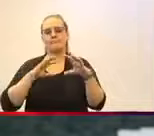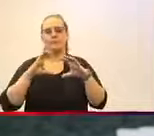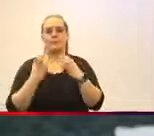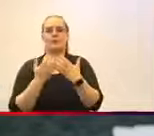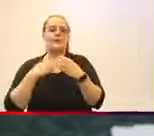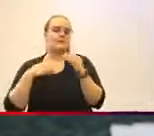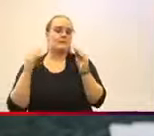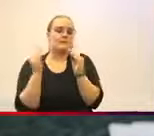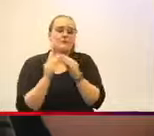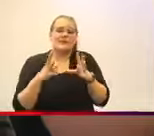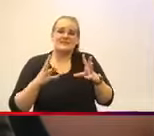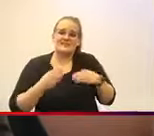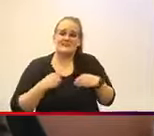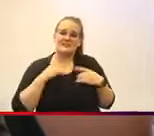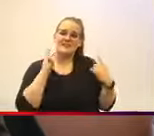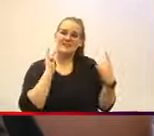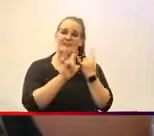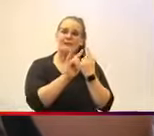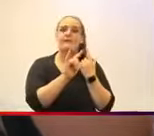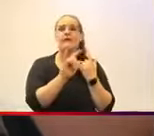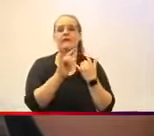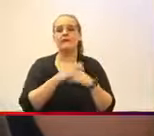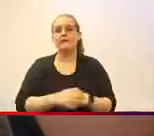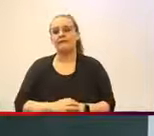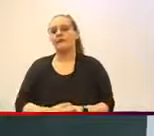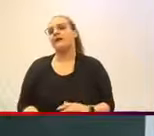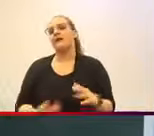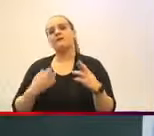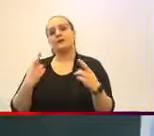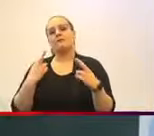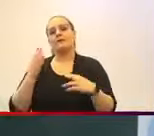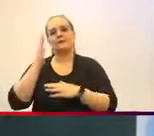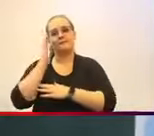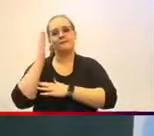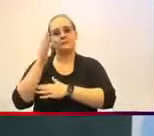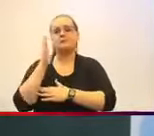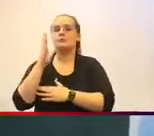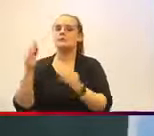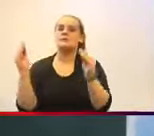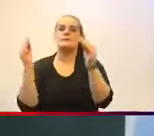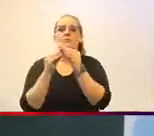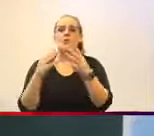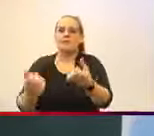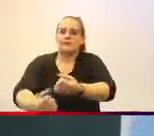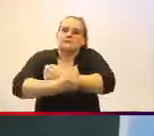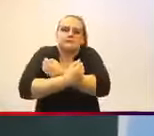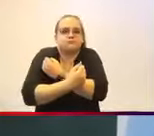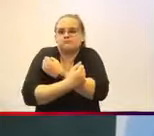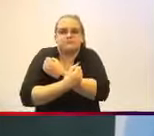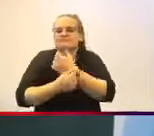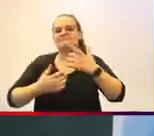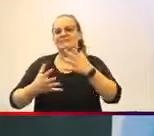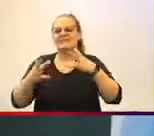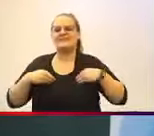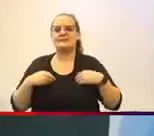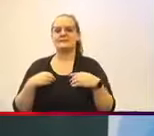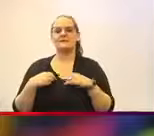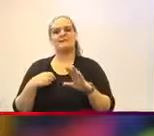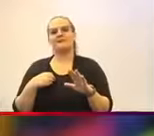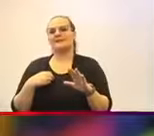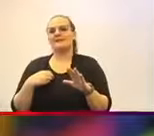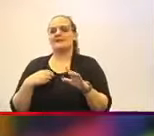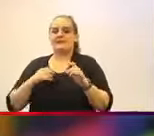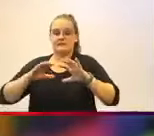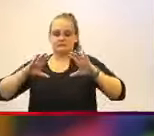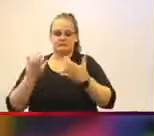loving towards each other. And like, I really just hope that in the future it's going to be more welcoming and like a warm hug like Inside Out is, but everywhere, so we could